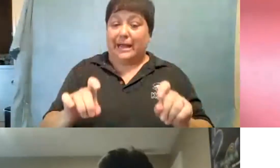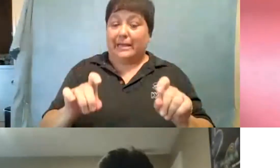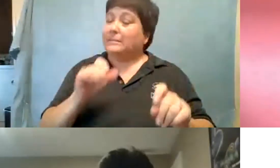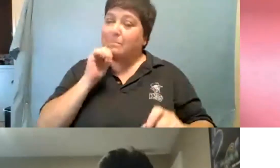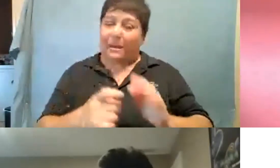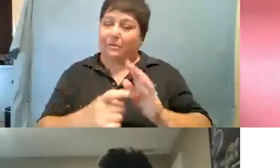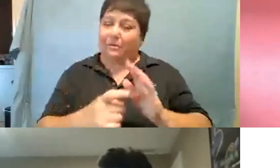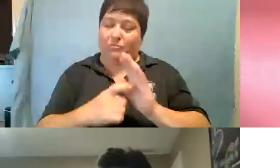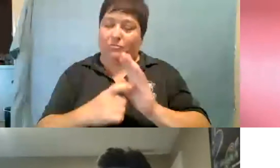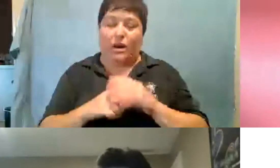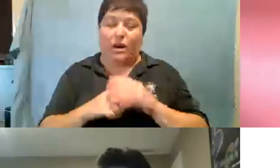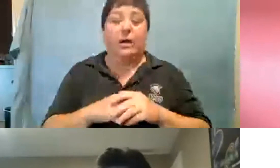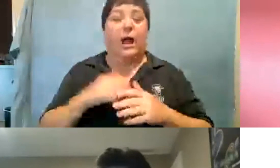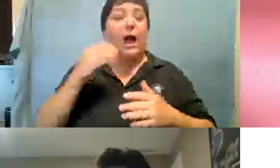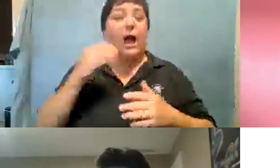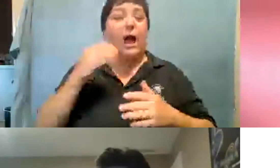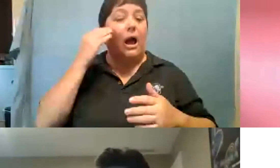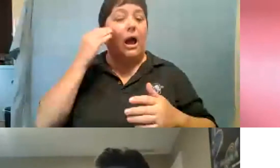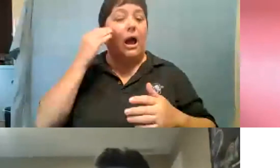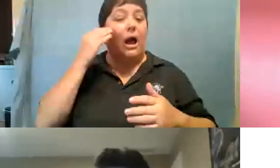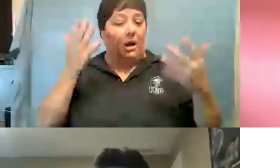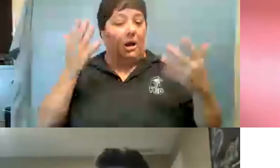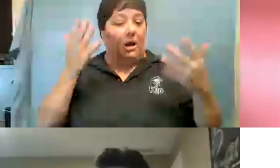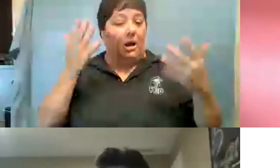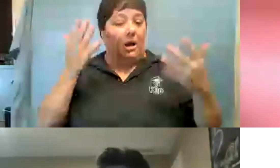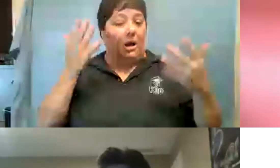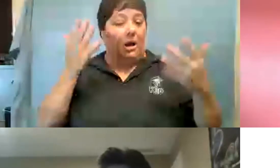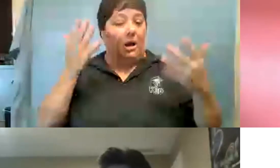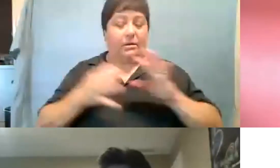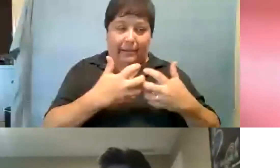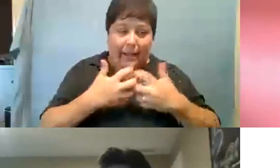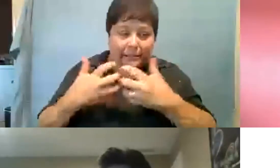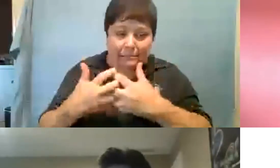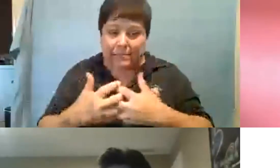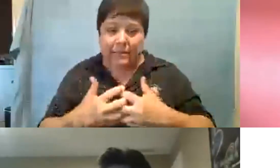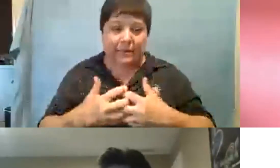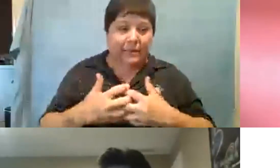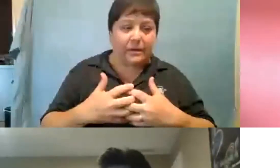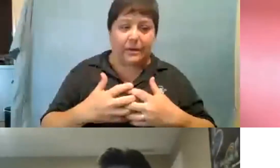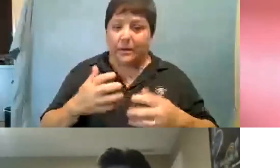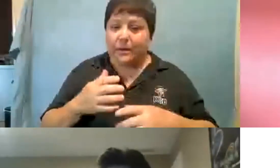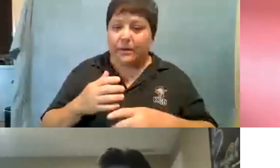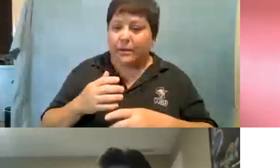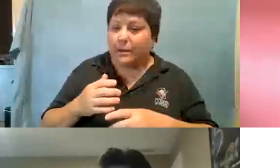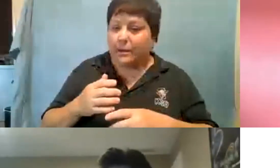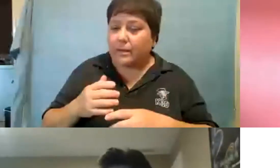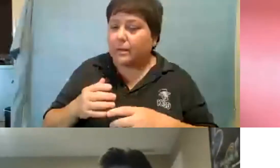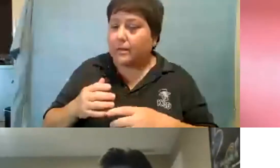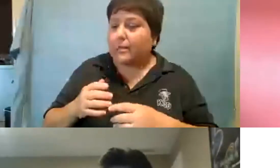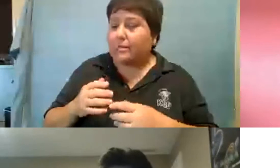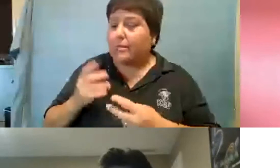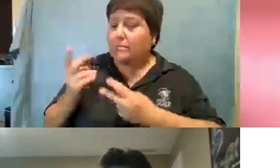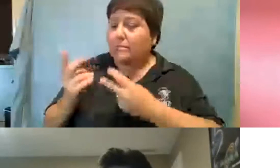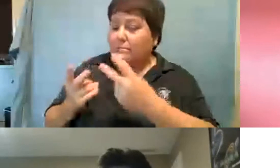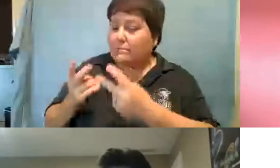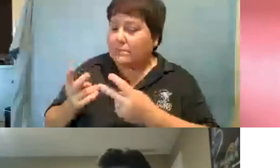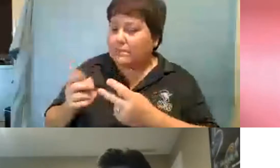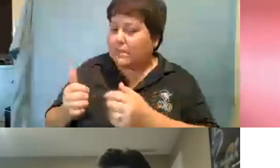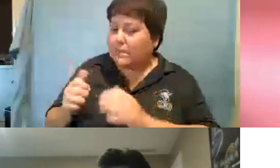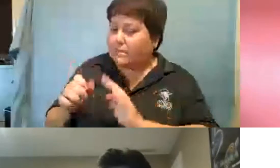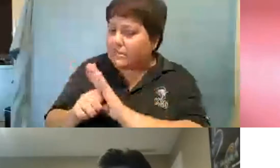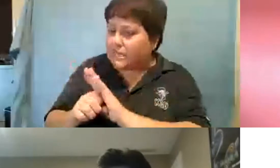required. And I know that I've already talked to some of my classmates, and they've been vacationing in other states, and they've been doing things that, might